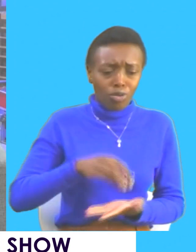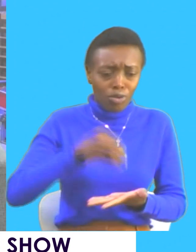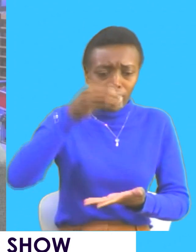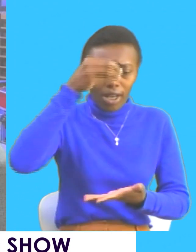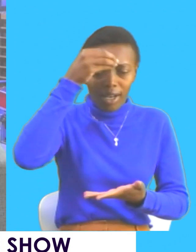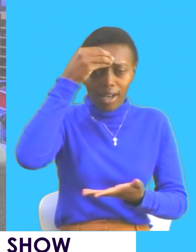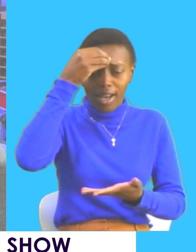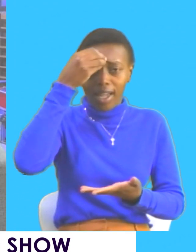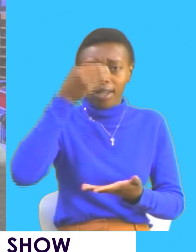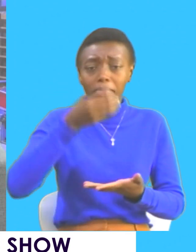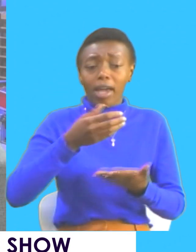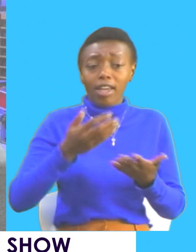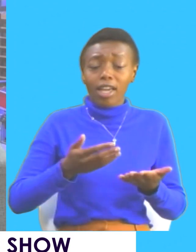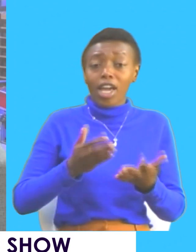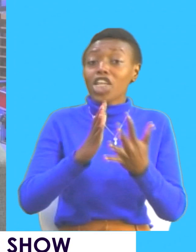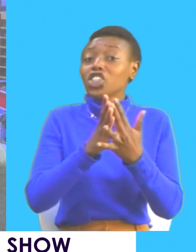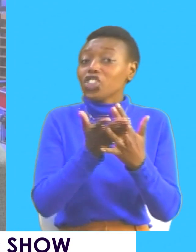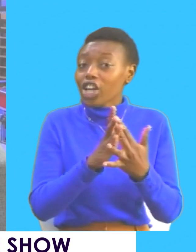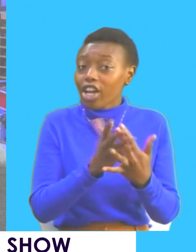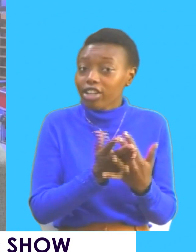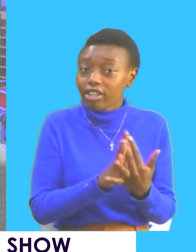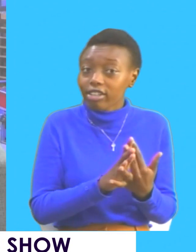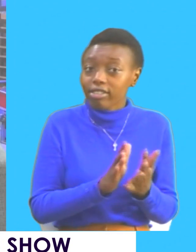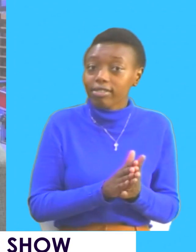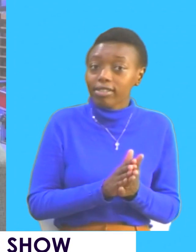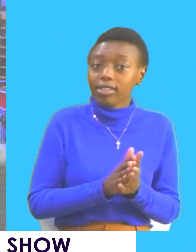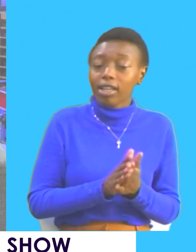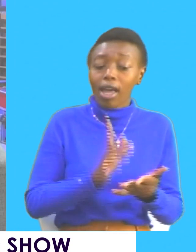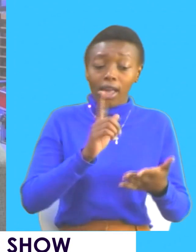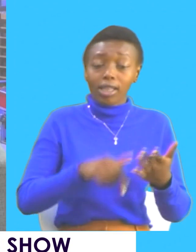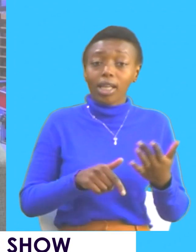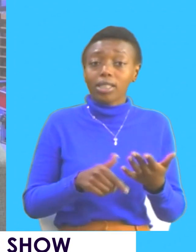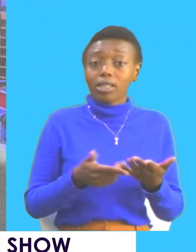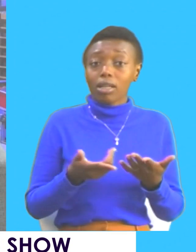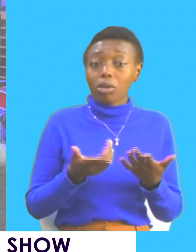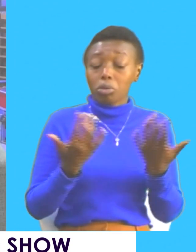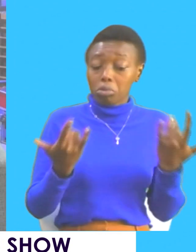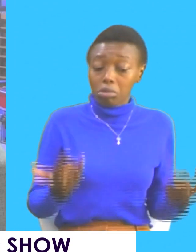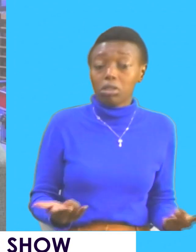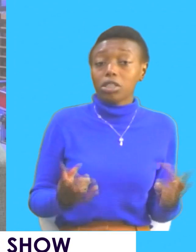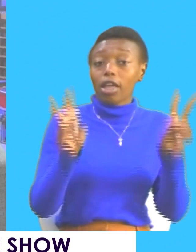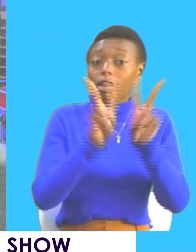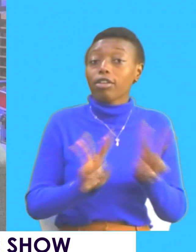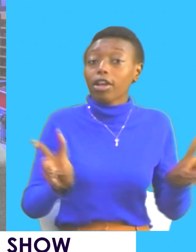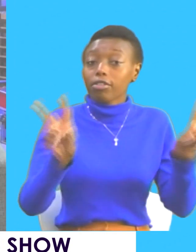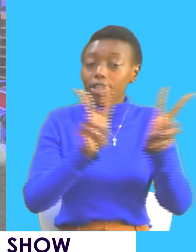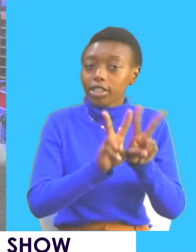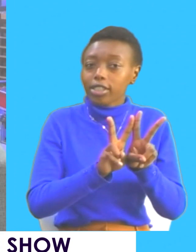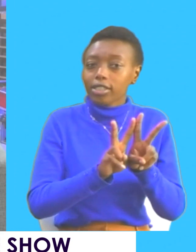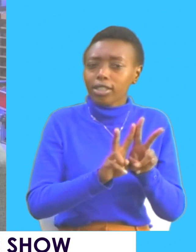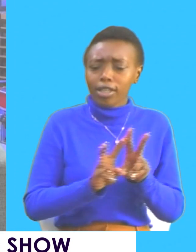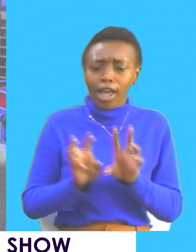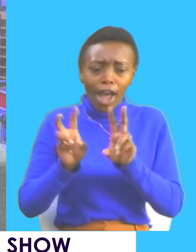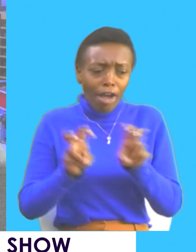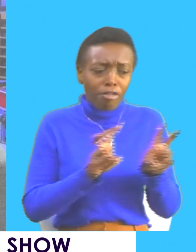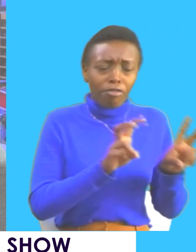of influence. Influence demands that you give. That is how to stay relevant. Give of you. Find